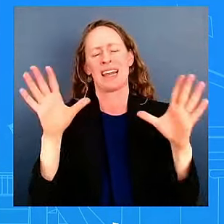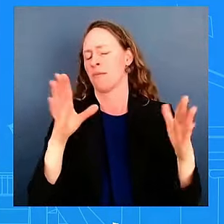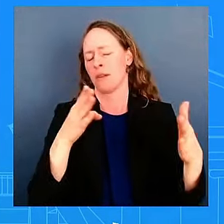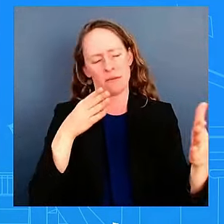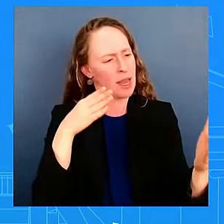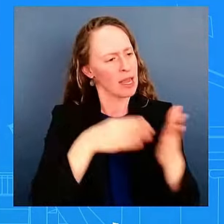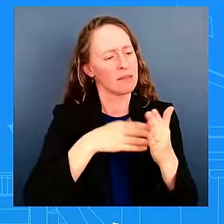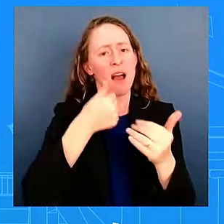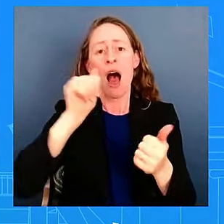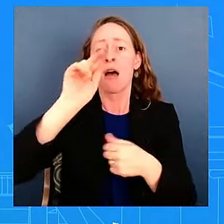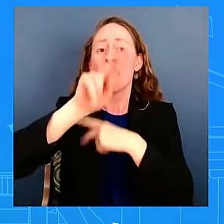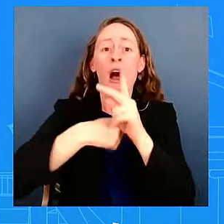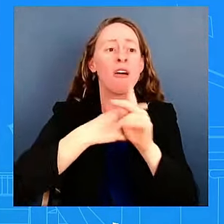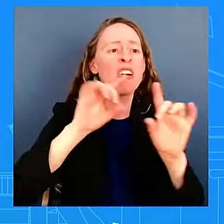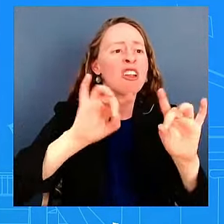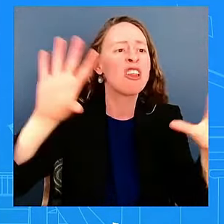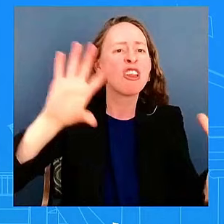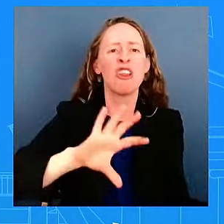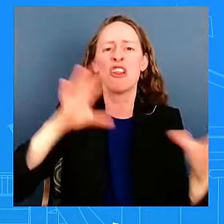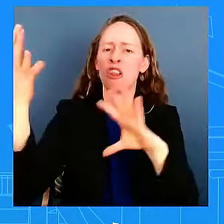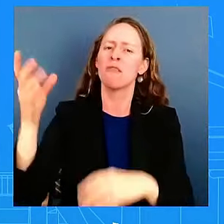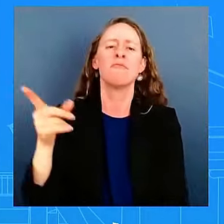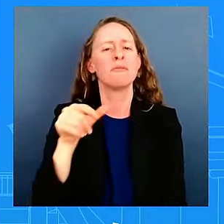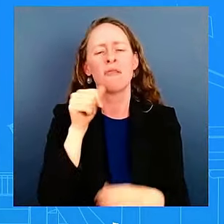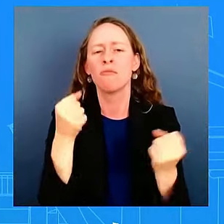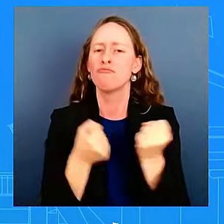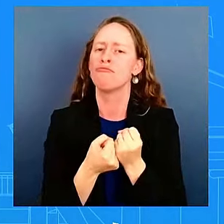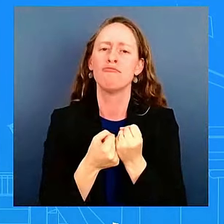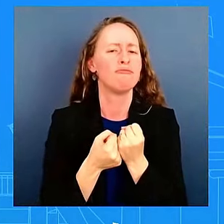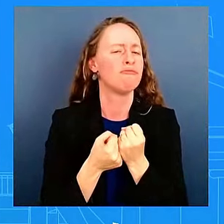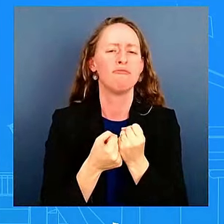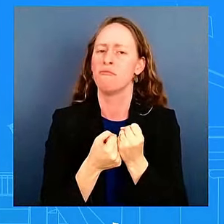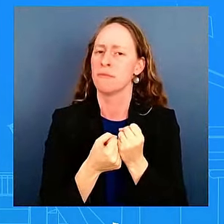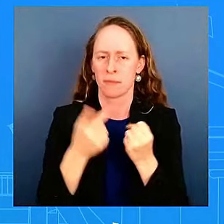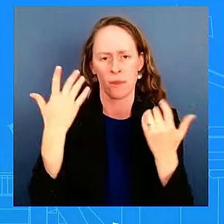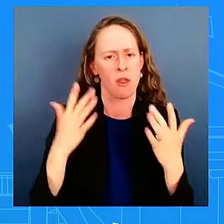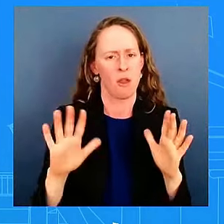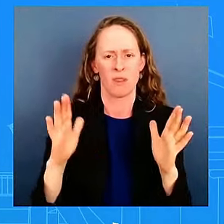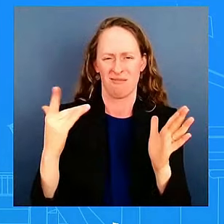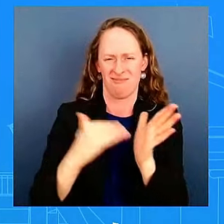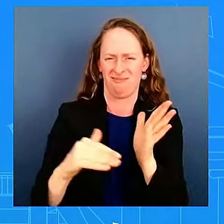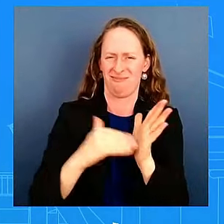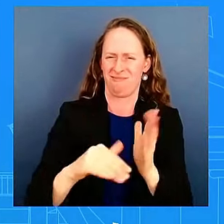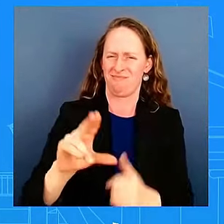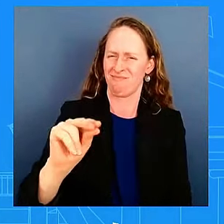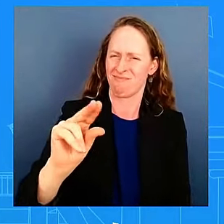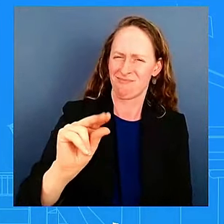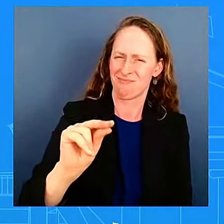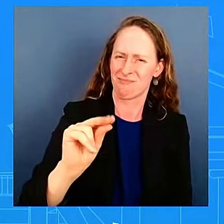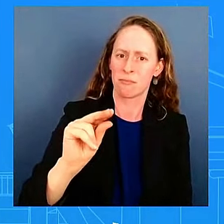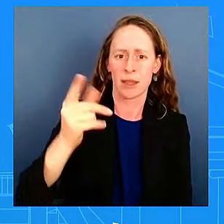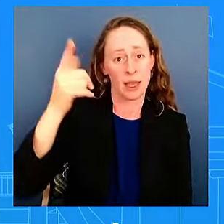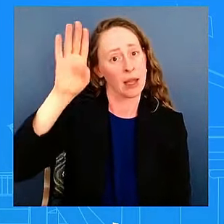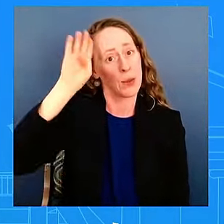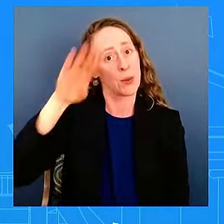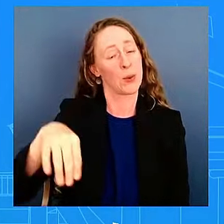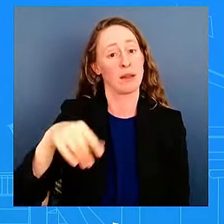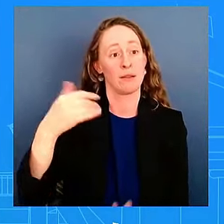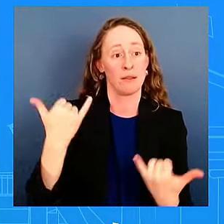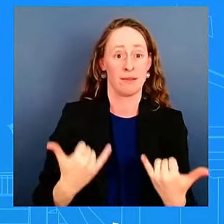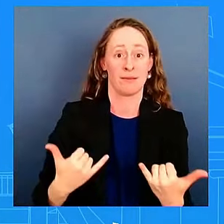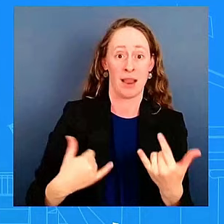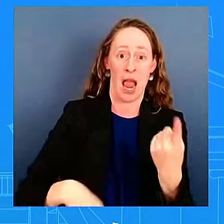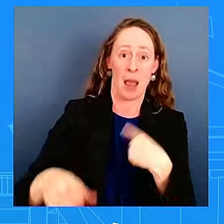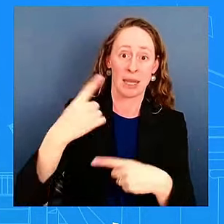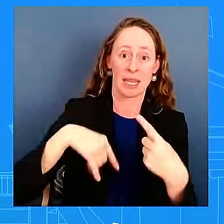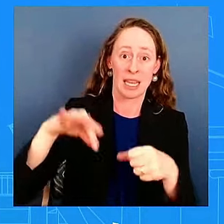he believes that he feels strongly about the stakes of this campaign. He feels very, very strongly about that. He wants to bring the